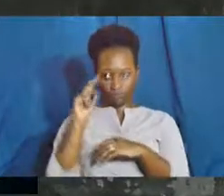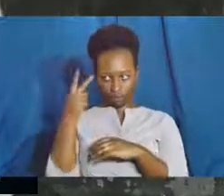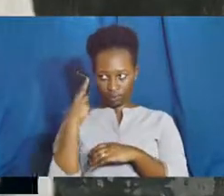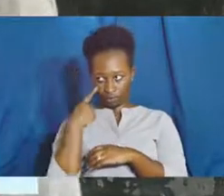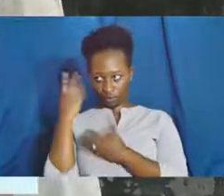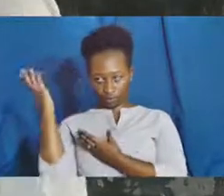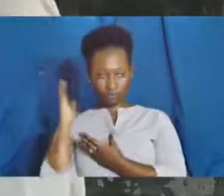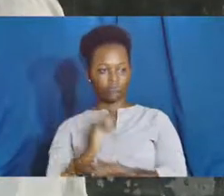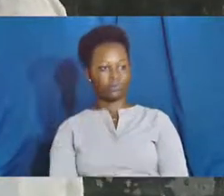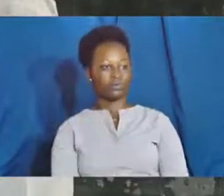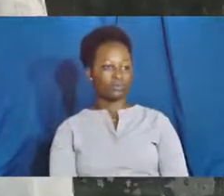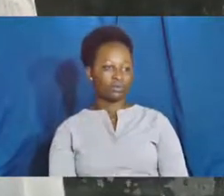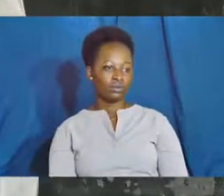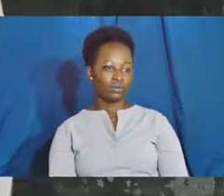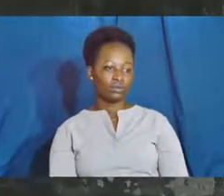have